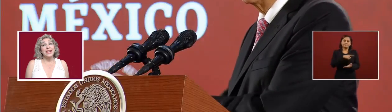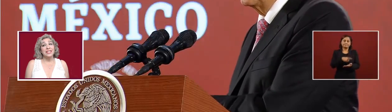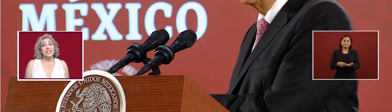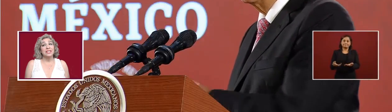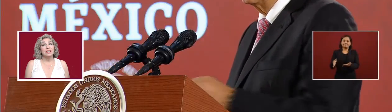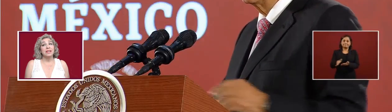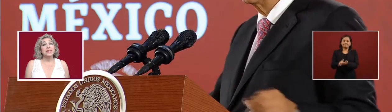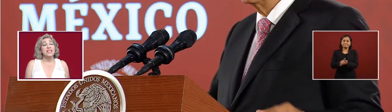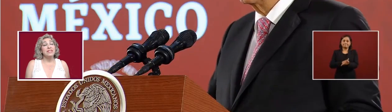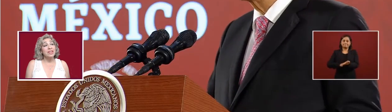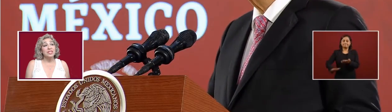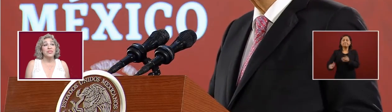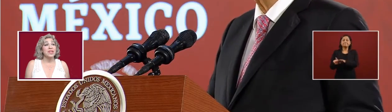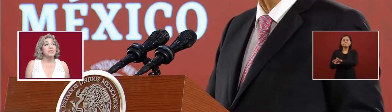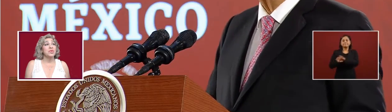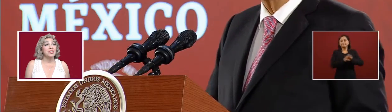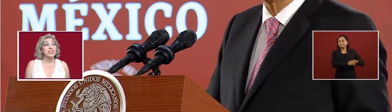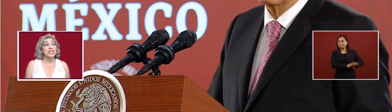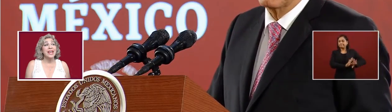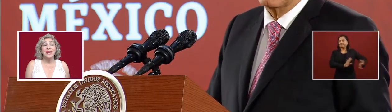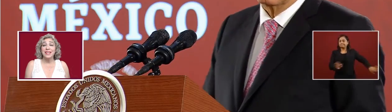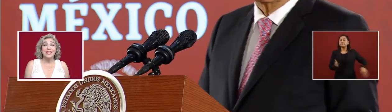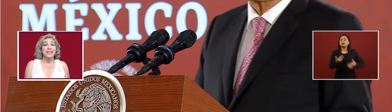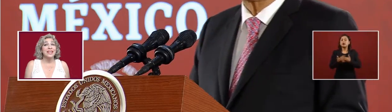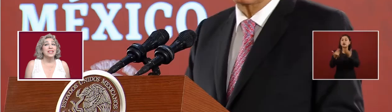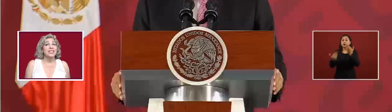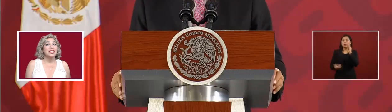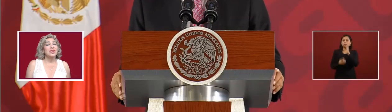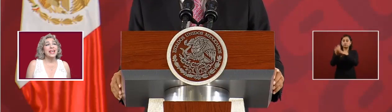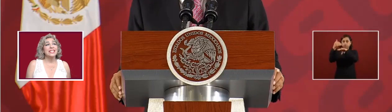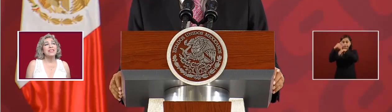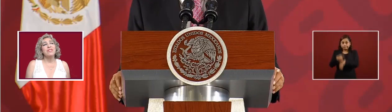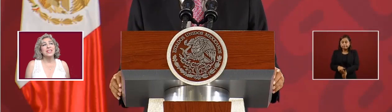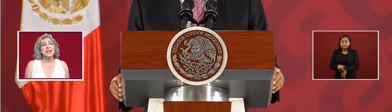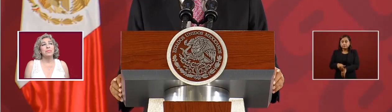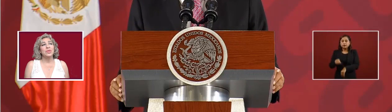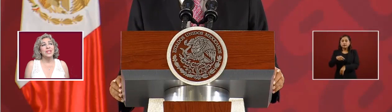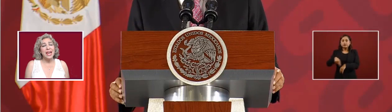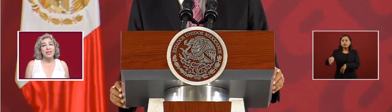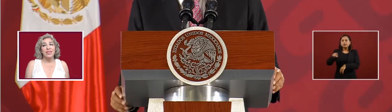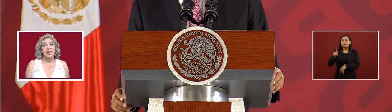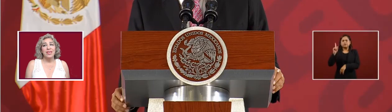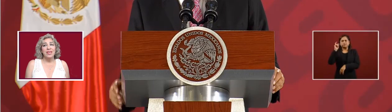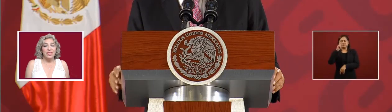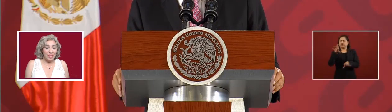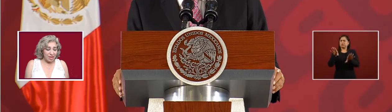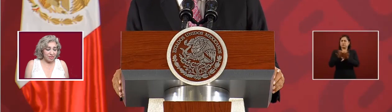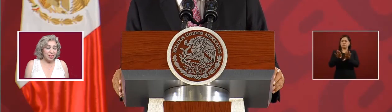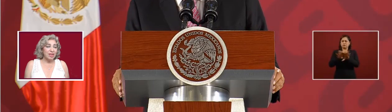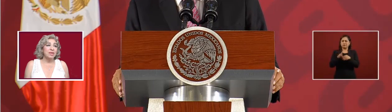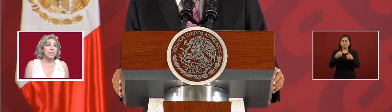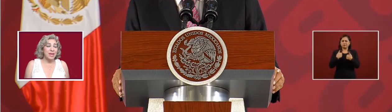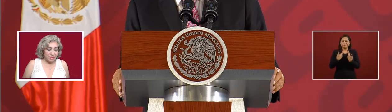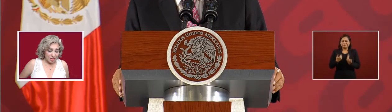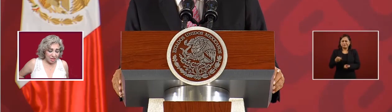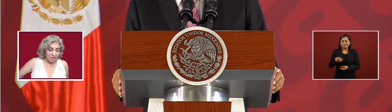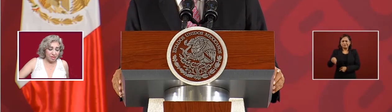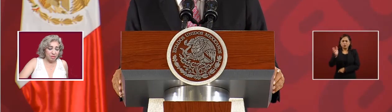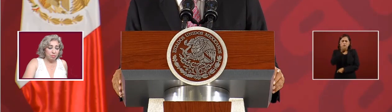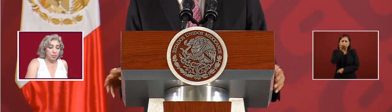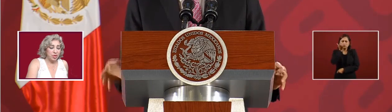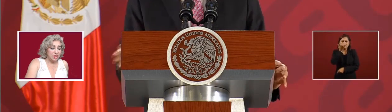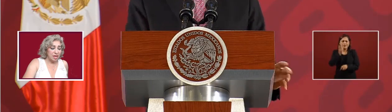And, it's, difficult for them to understand it. So, like say, for example, now, they are talking about,